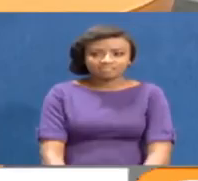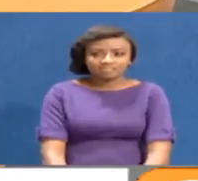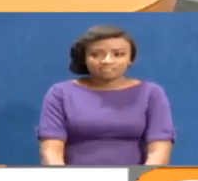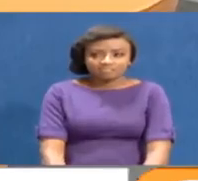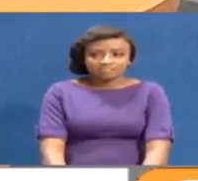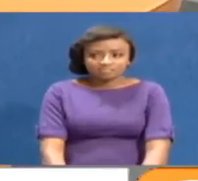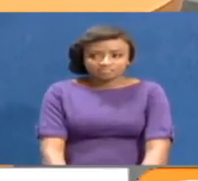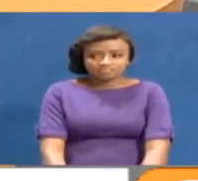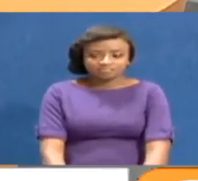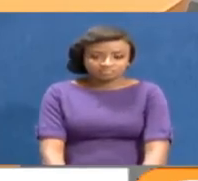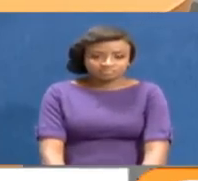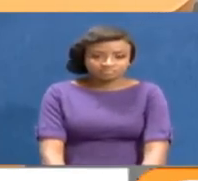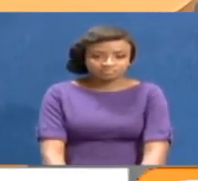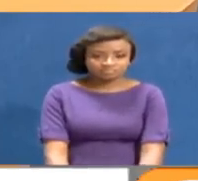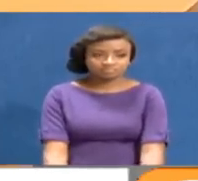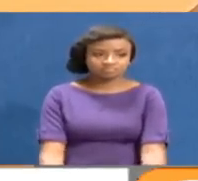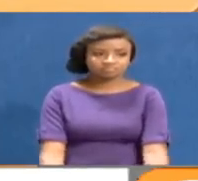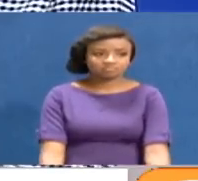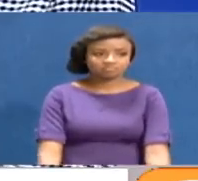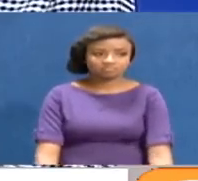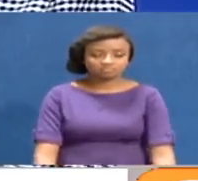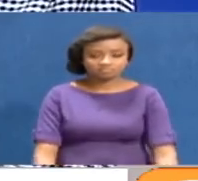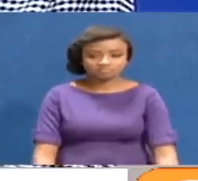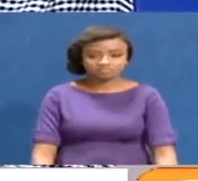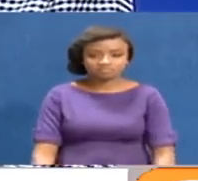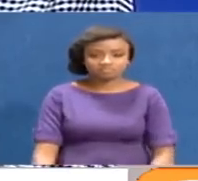have COVID-19. Yes. We have